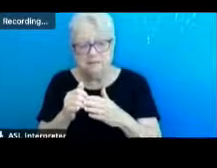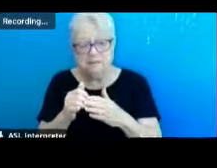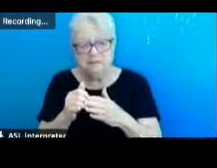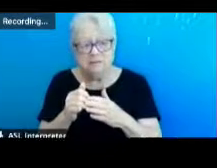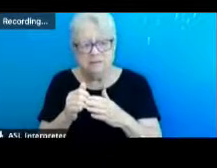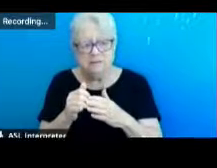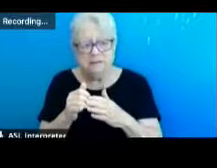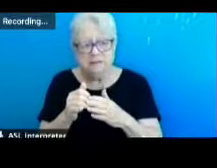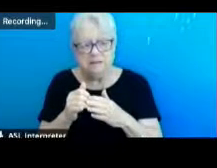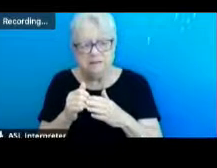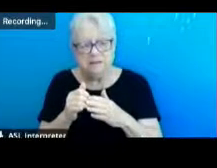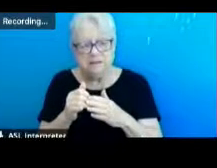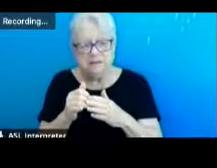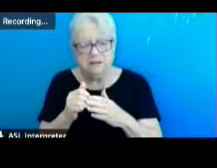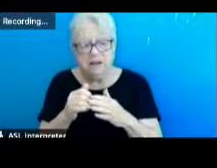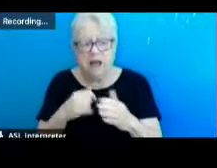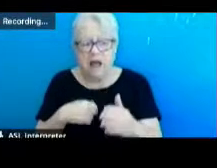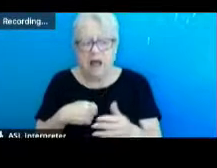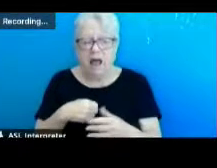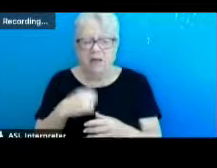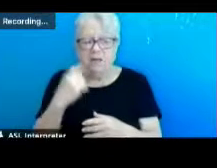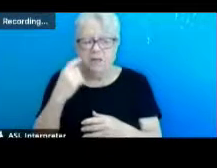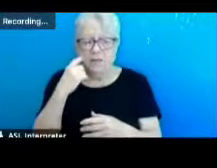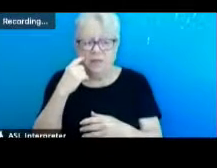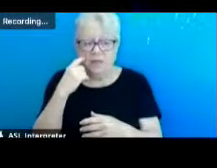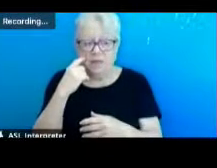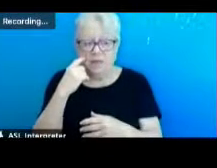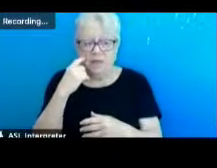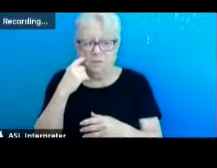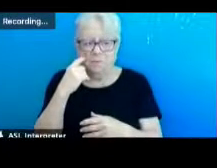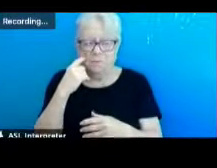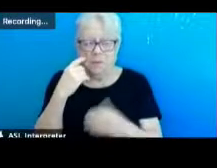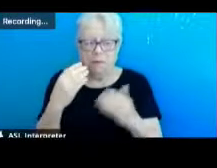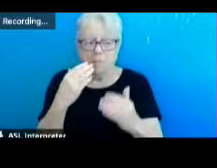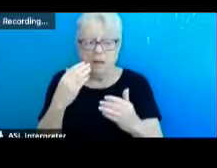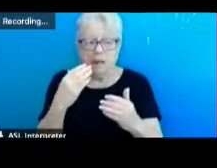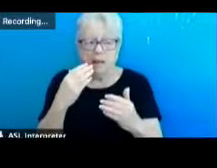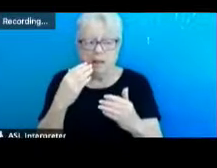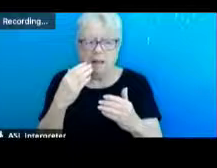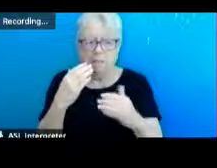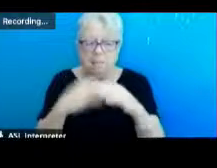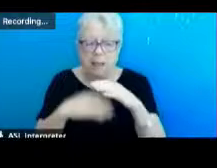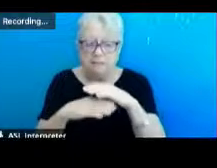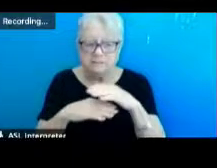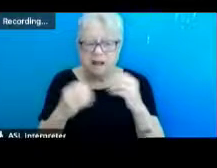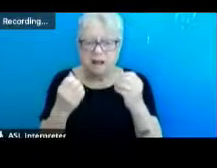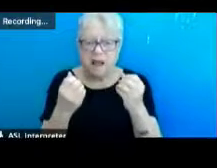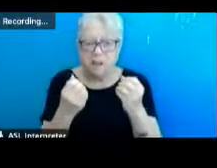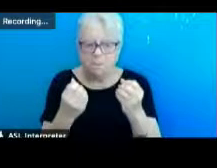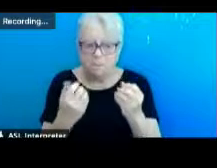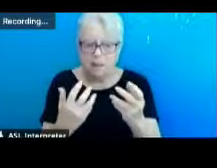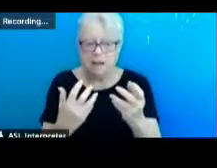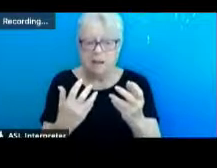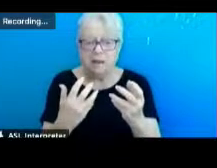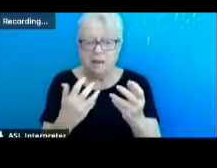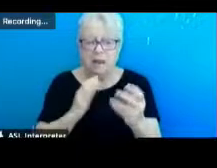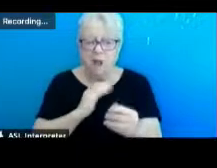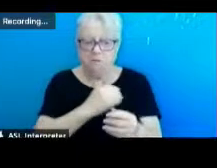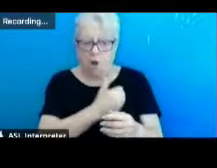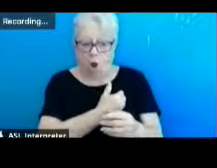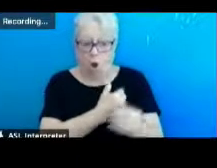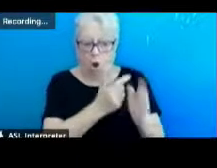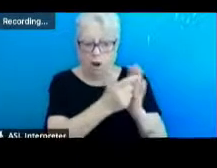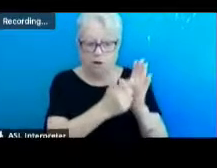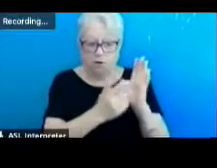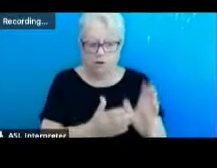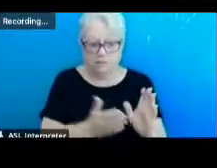up. I anticipate based on how many of our attorneys are present